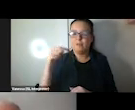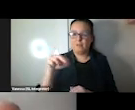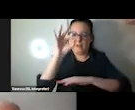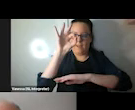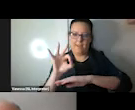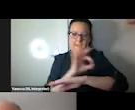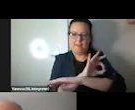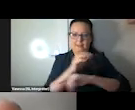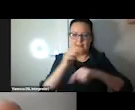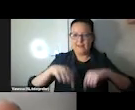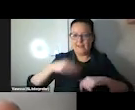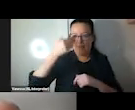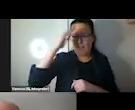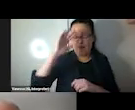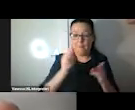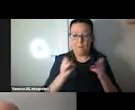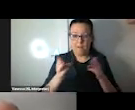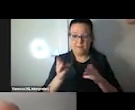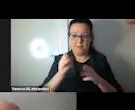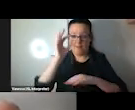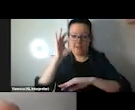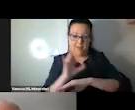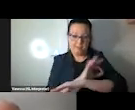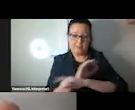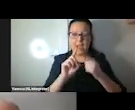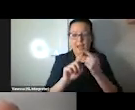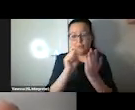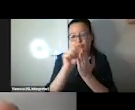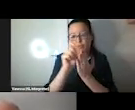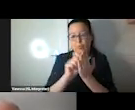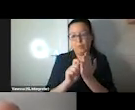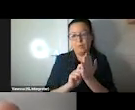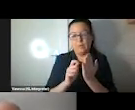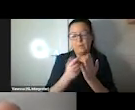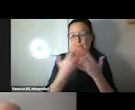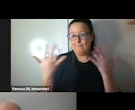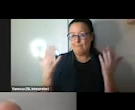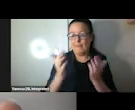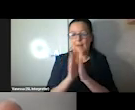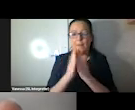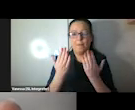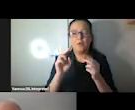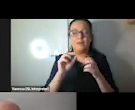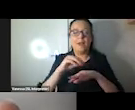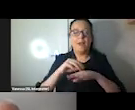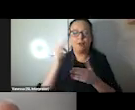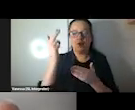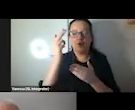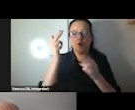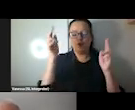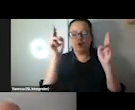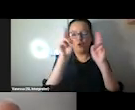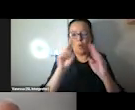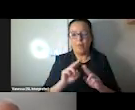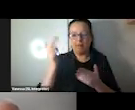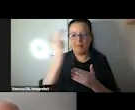practicing architect and author of several publications on universal and inclusive design. For over 20 years, she was director